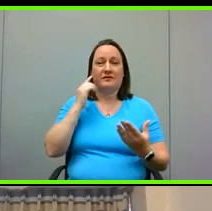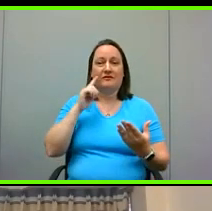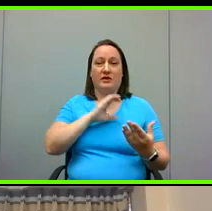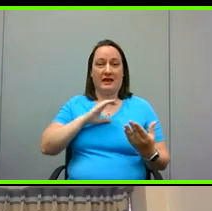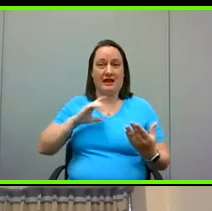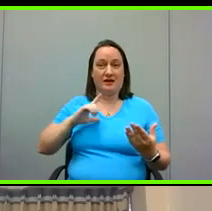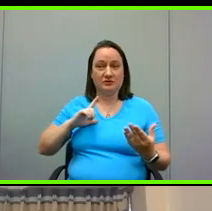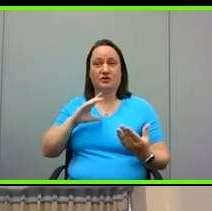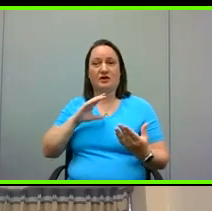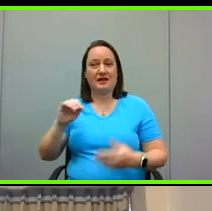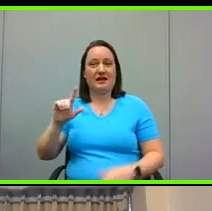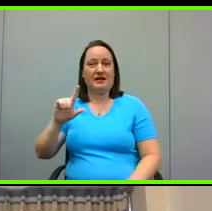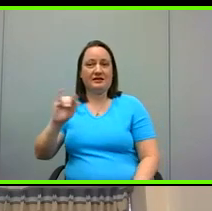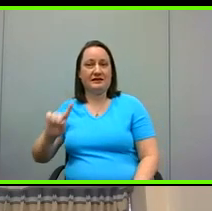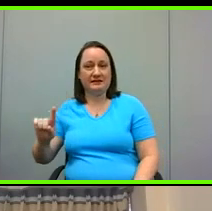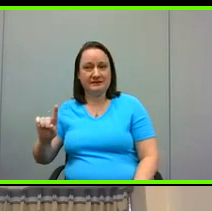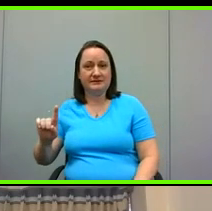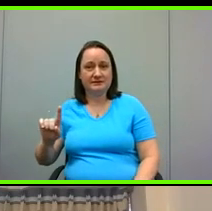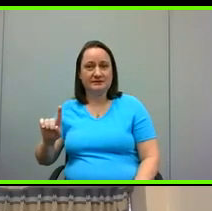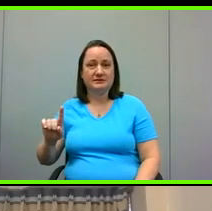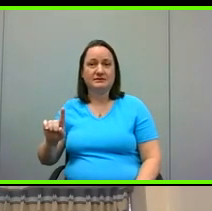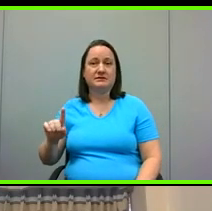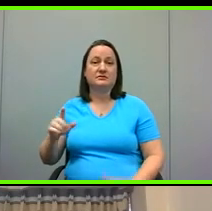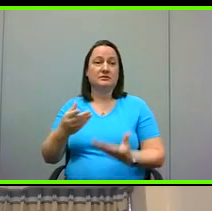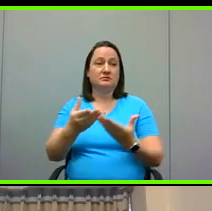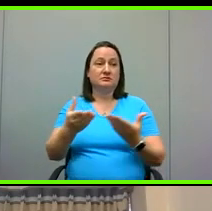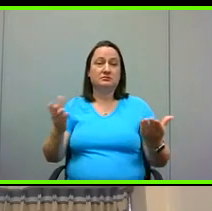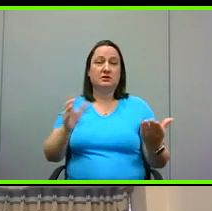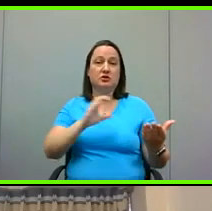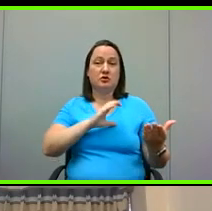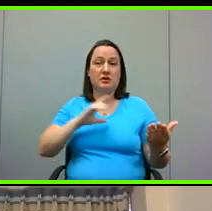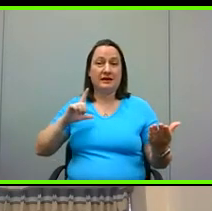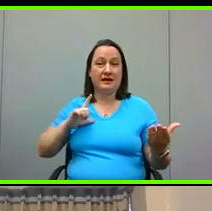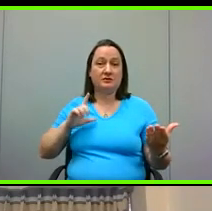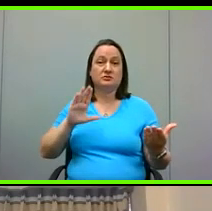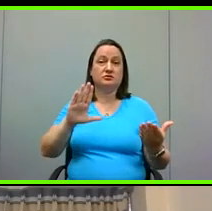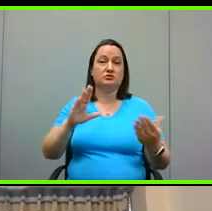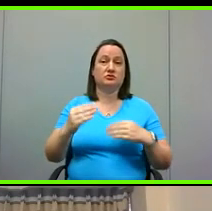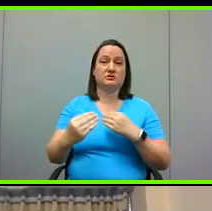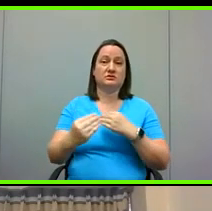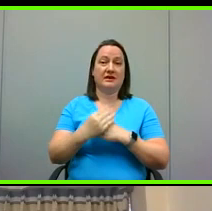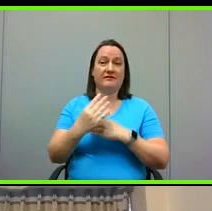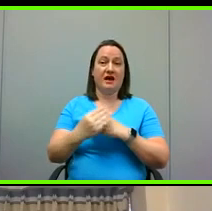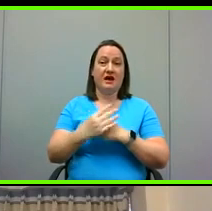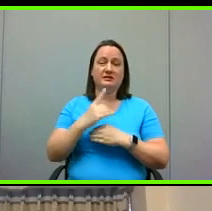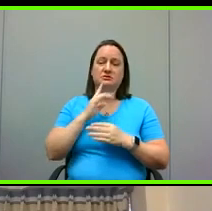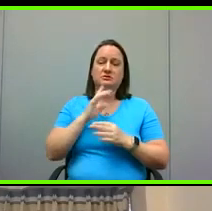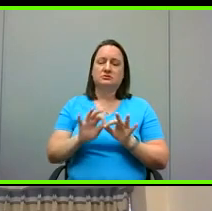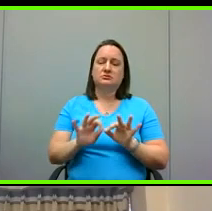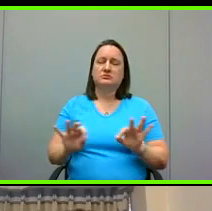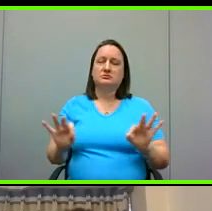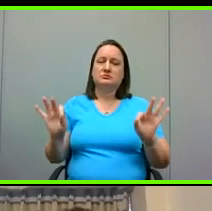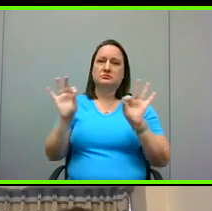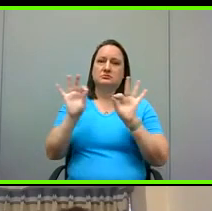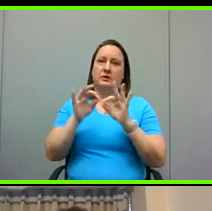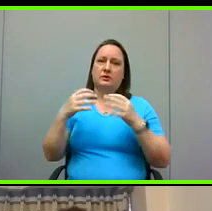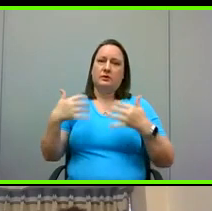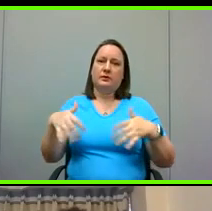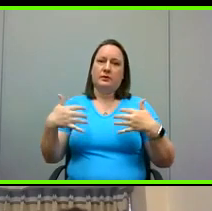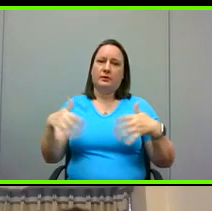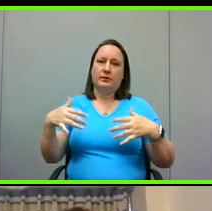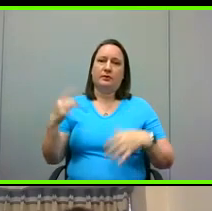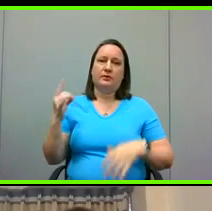Liz. But this council's advice is critical. And every